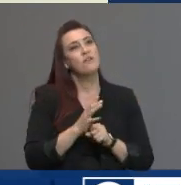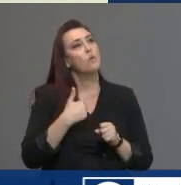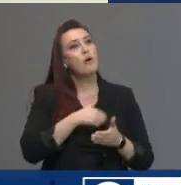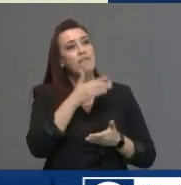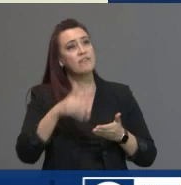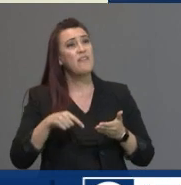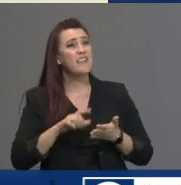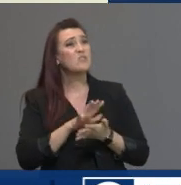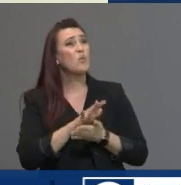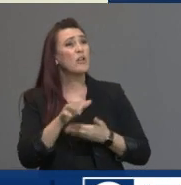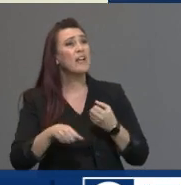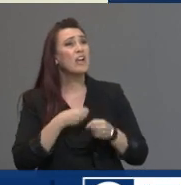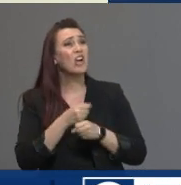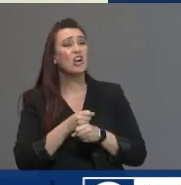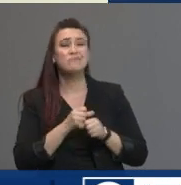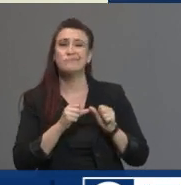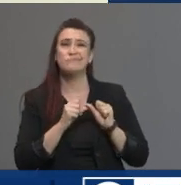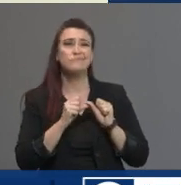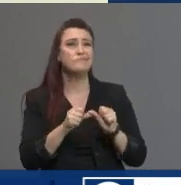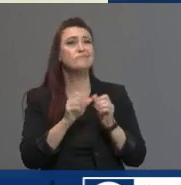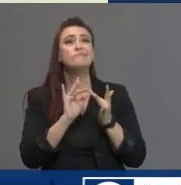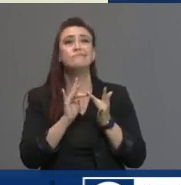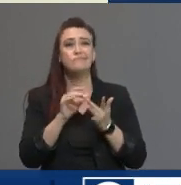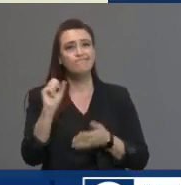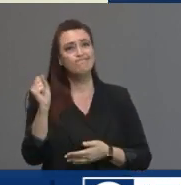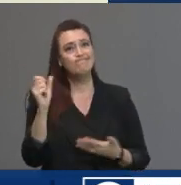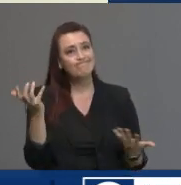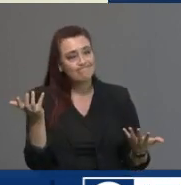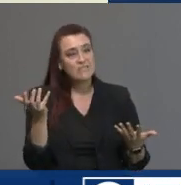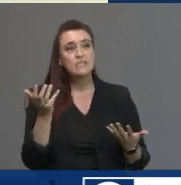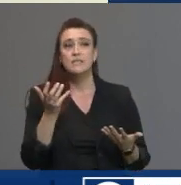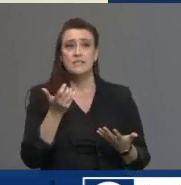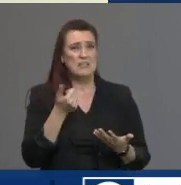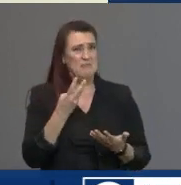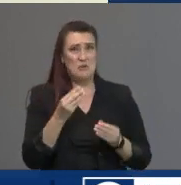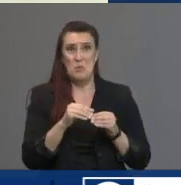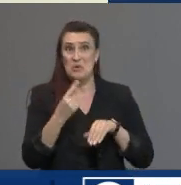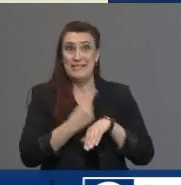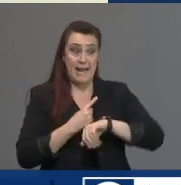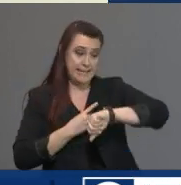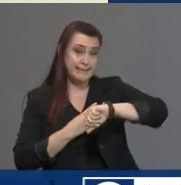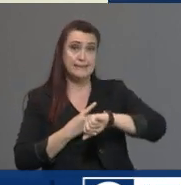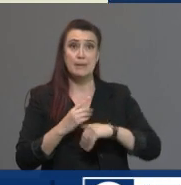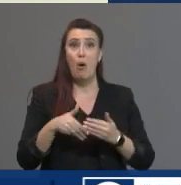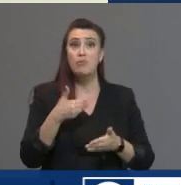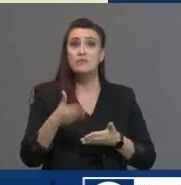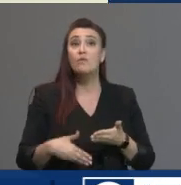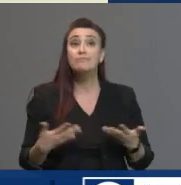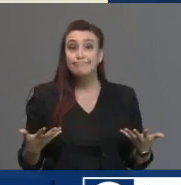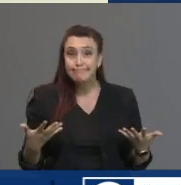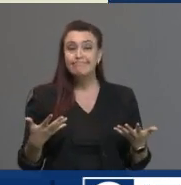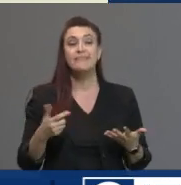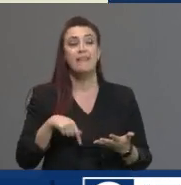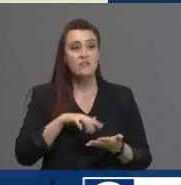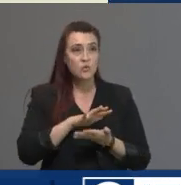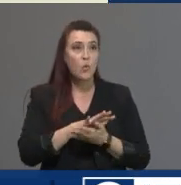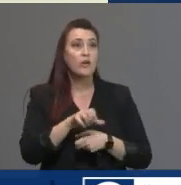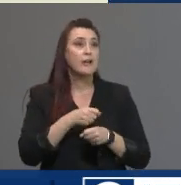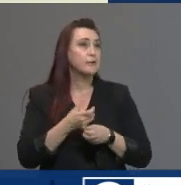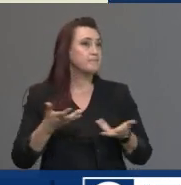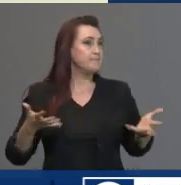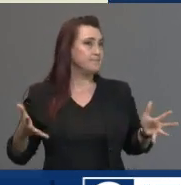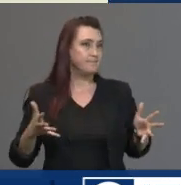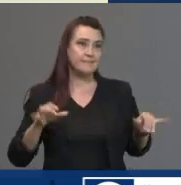going to finish up this school year distance learning, and we only have a few more days or weeks left in the